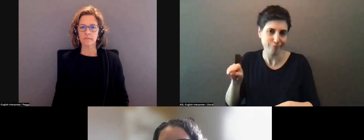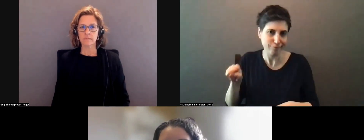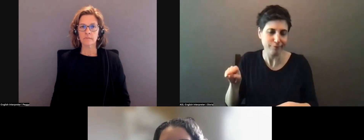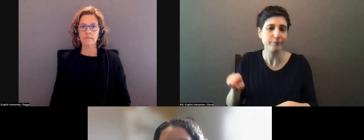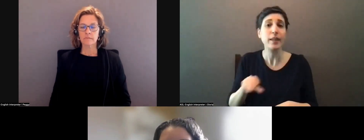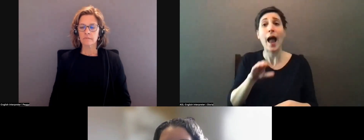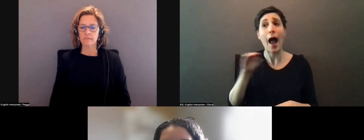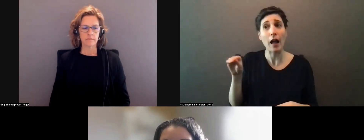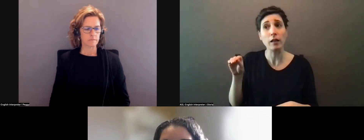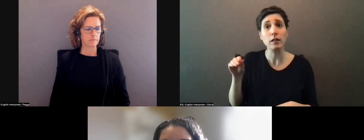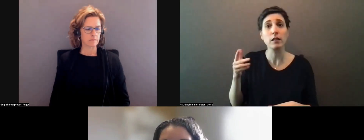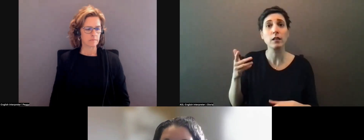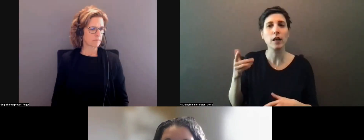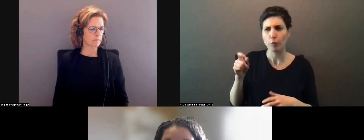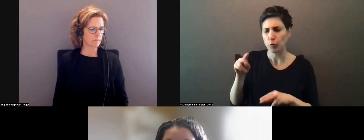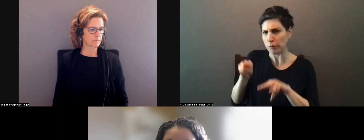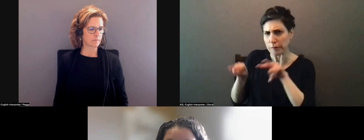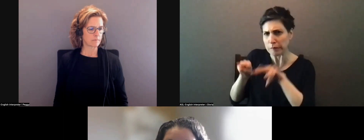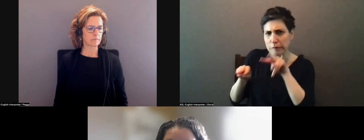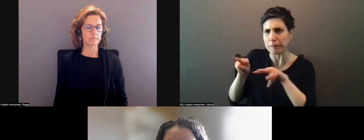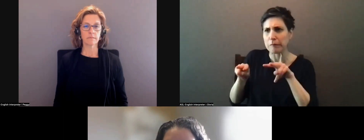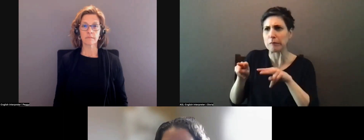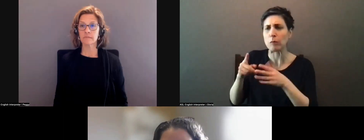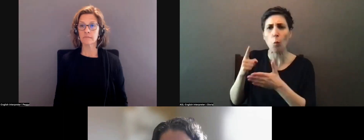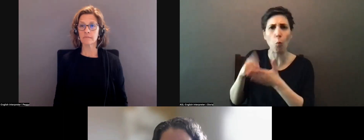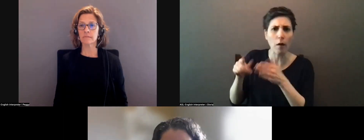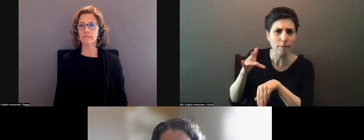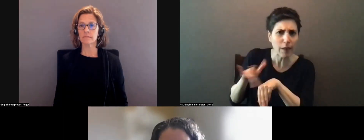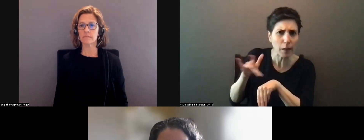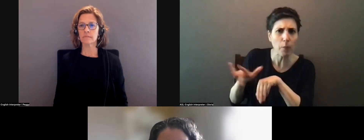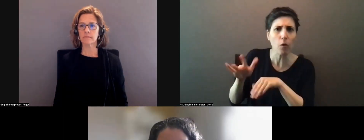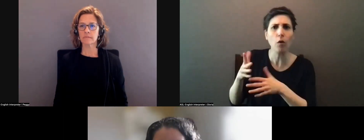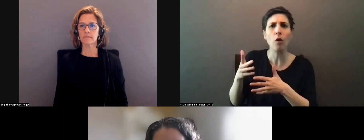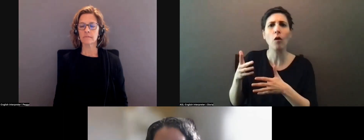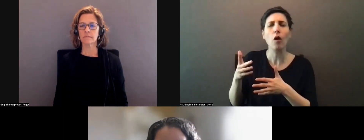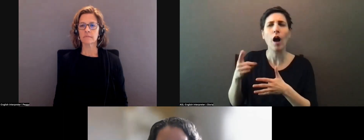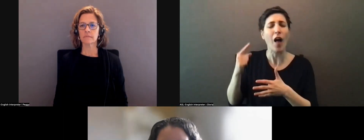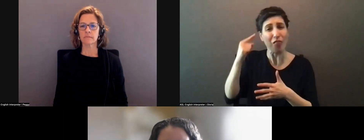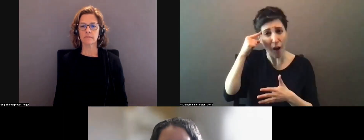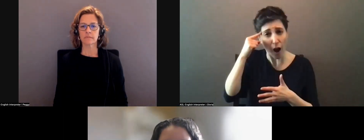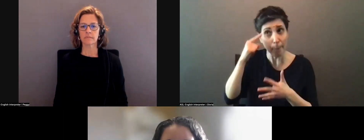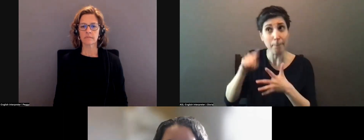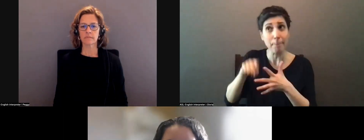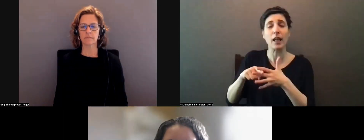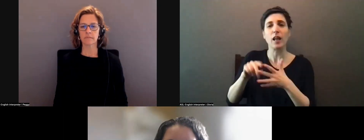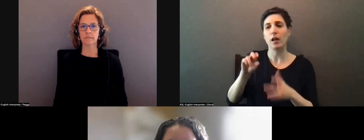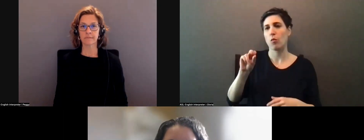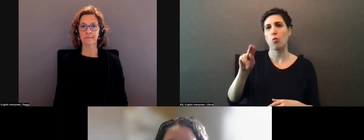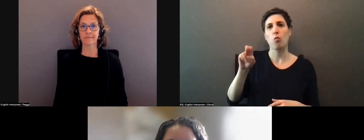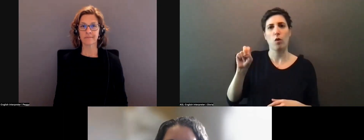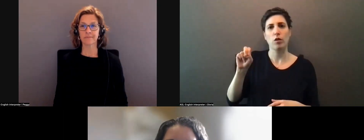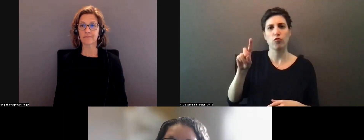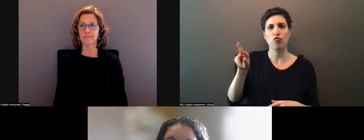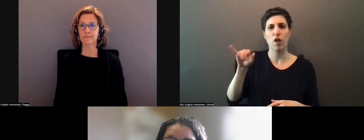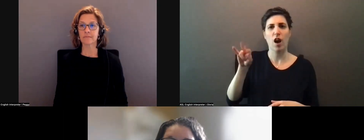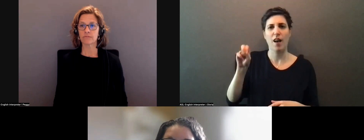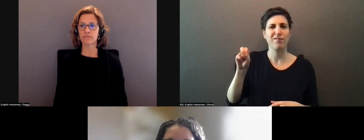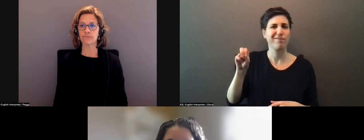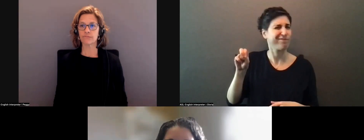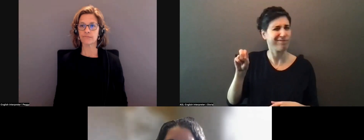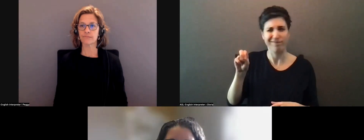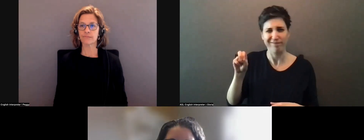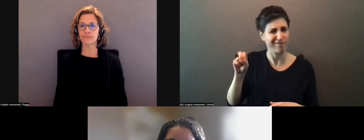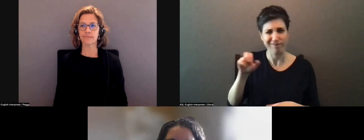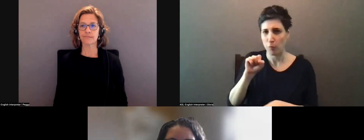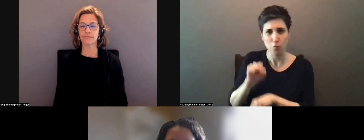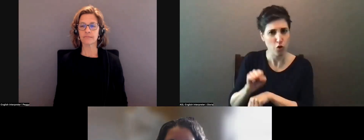what options could work, it just kind of seemed like initially OneDrive, but then finally SharePoint seemed like it could work. And then when I saw